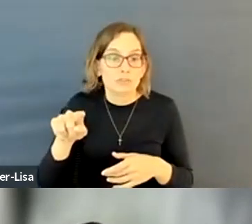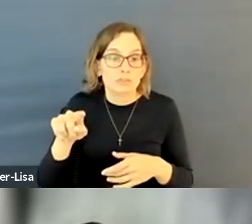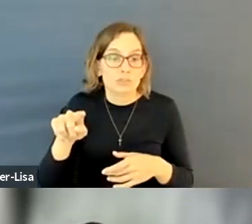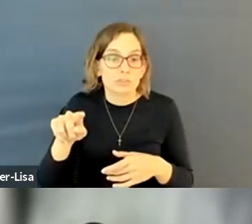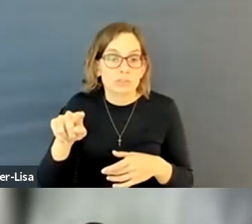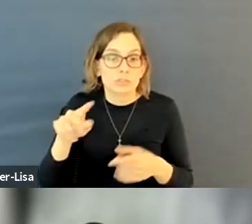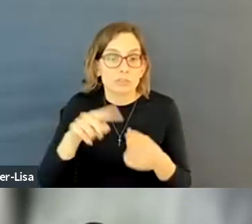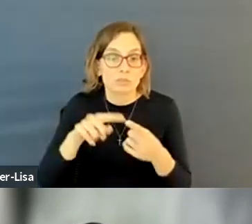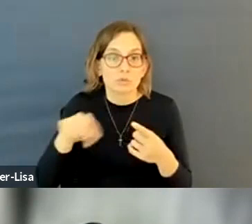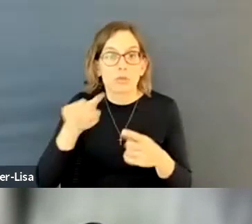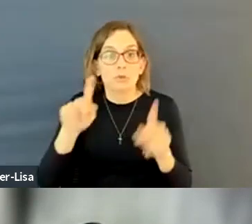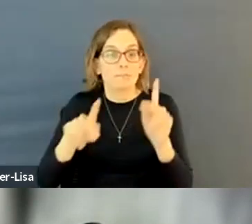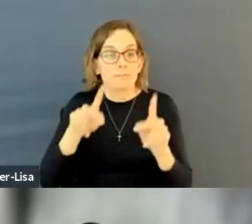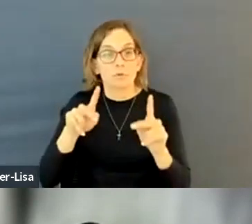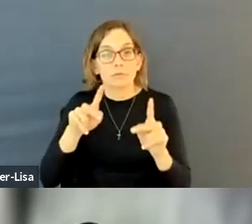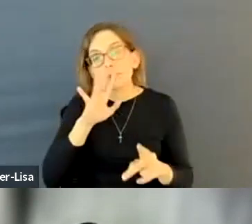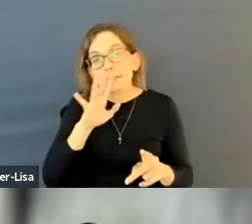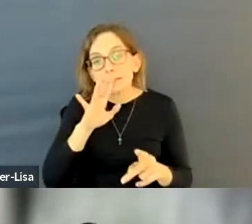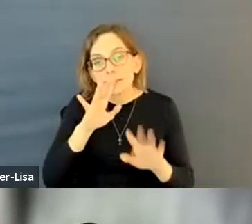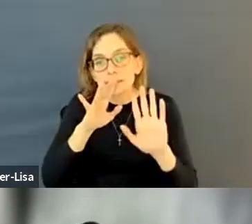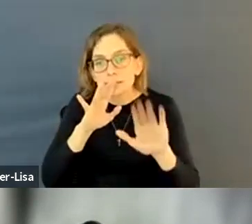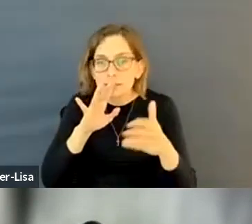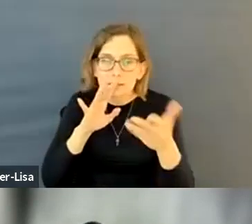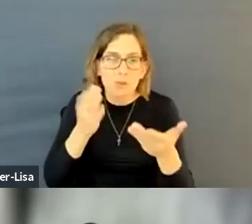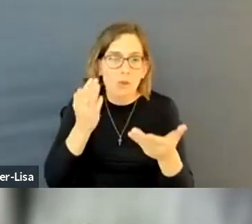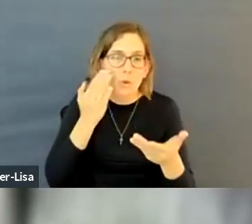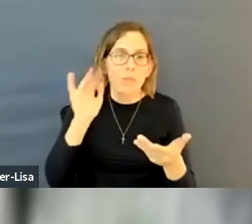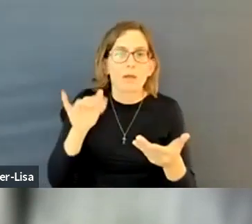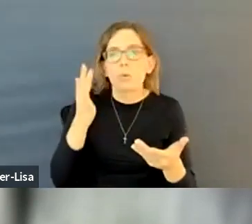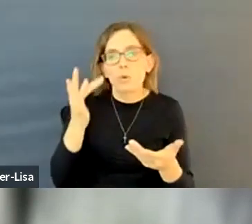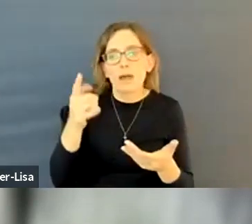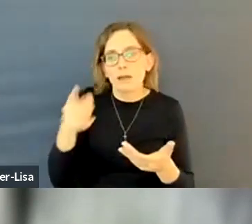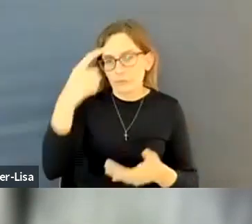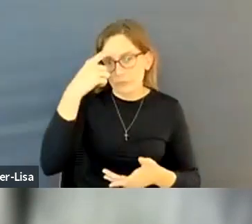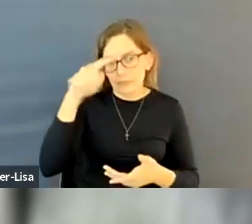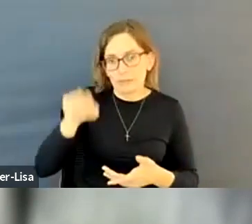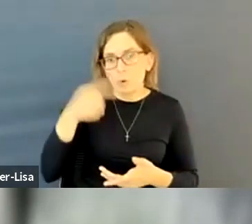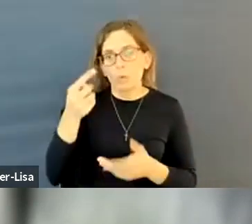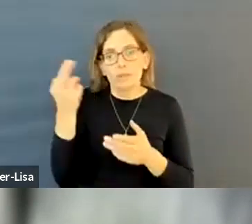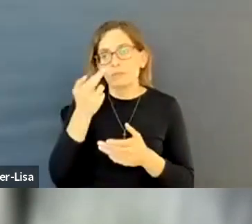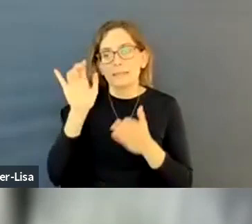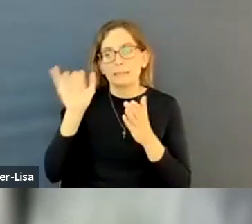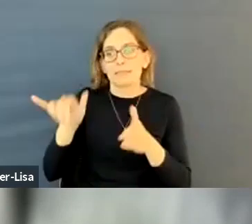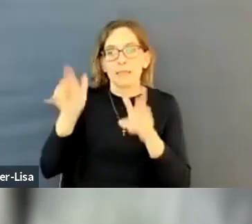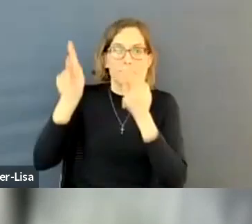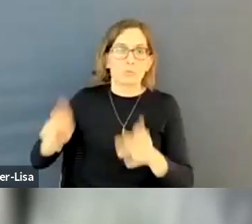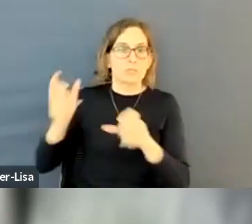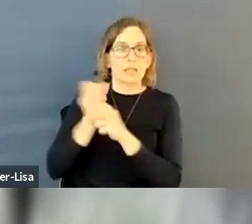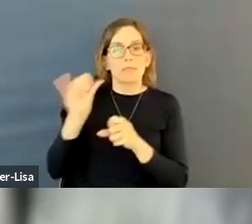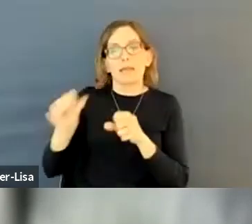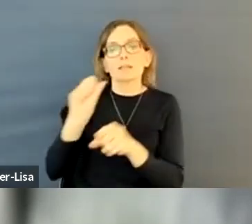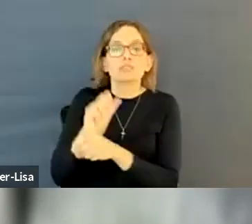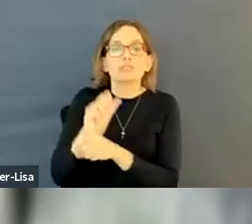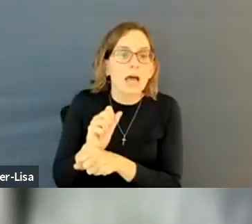to the folks that were speaking, why do you think that that's the only reason, say, that individual got the job? Mm-hmm. Or